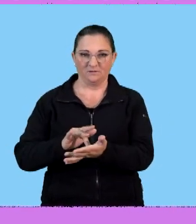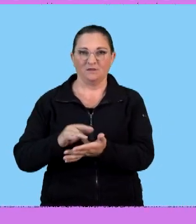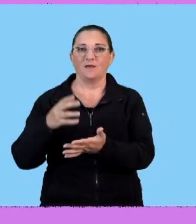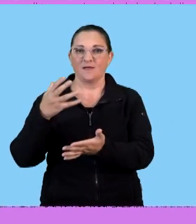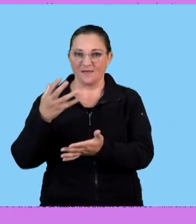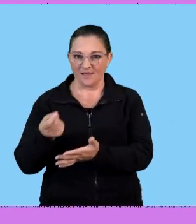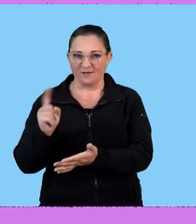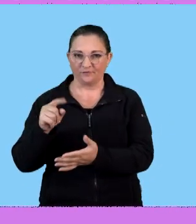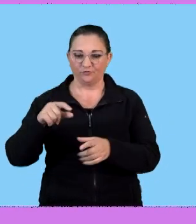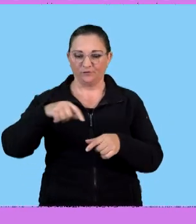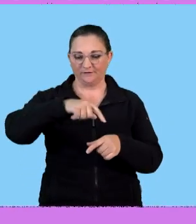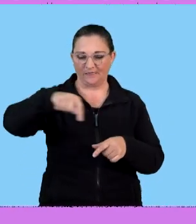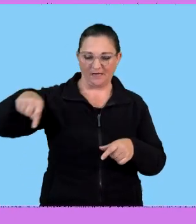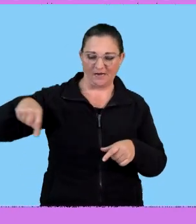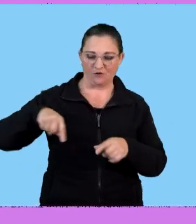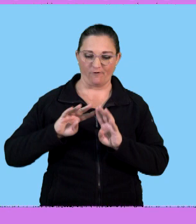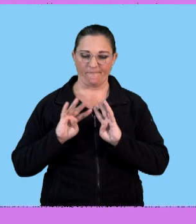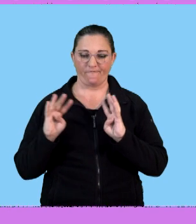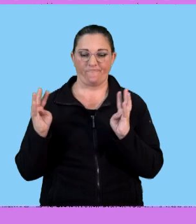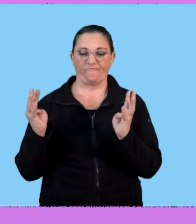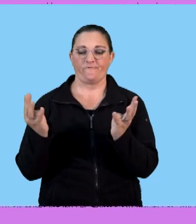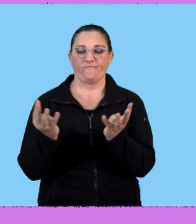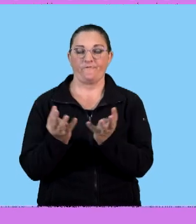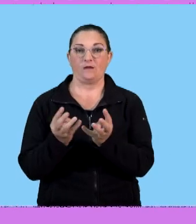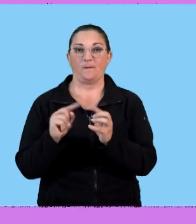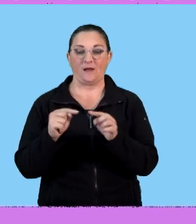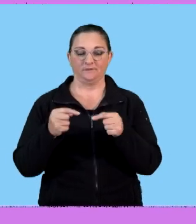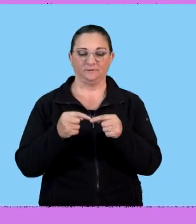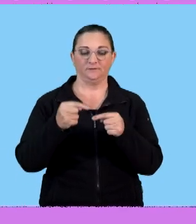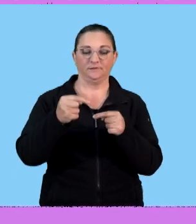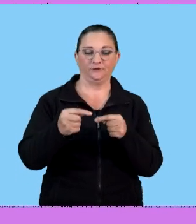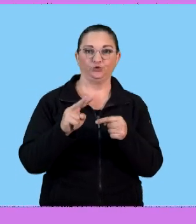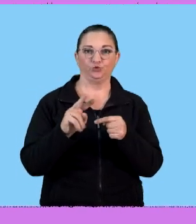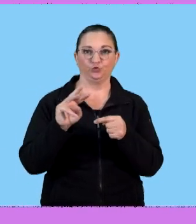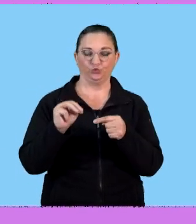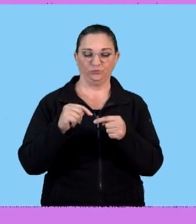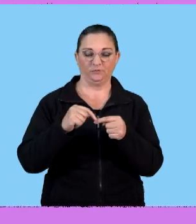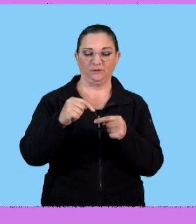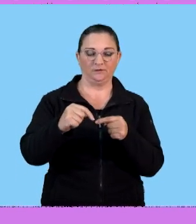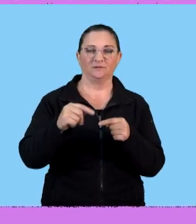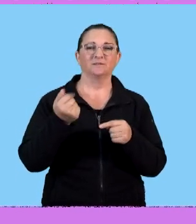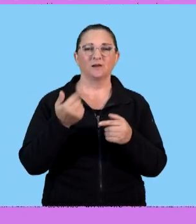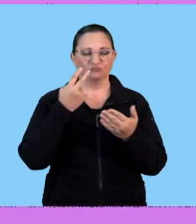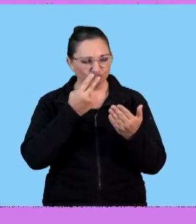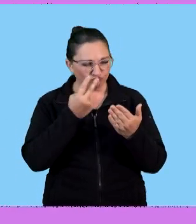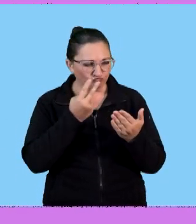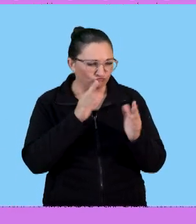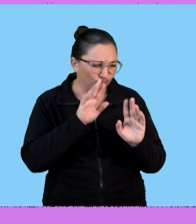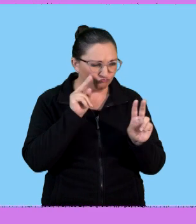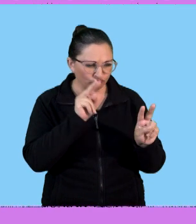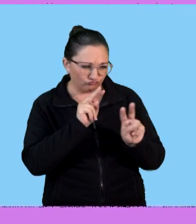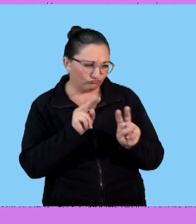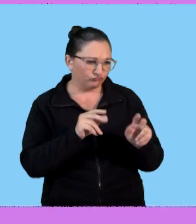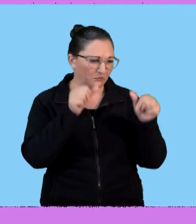circular fence around it. The fence is 2 meters from the pool. Study the diagram and answer the questions that